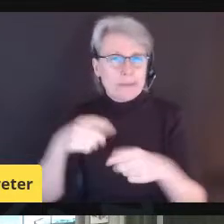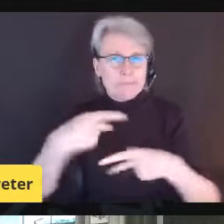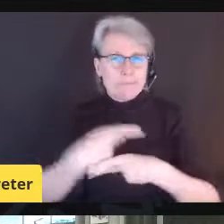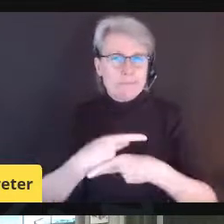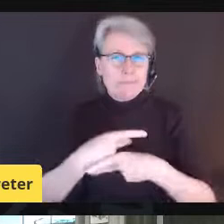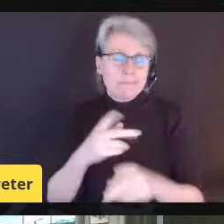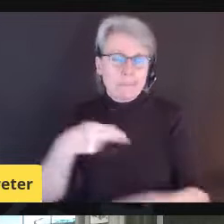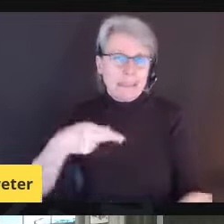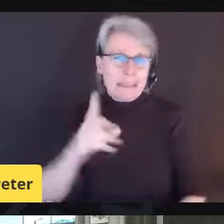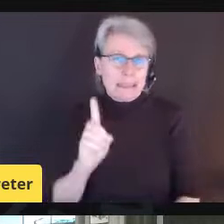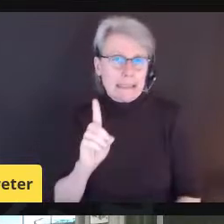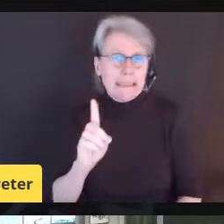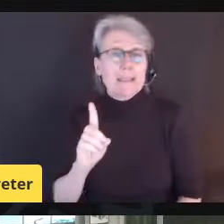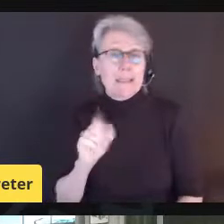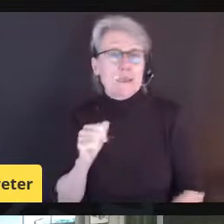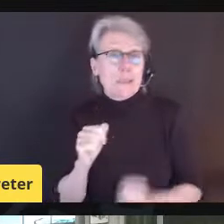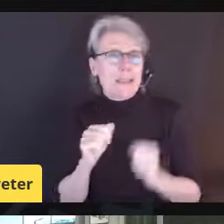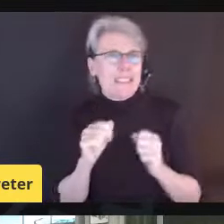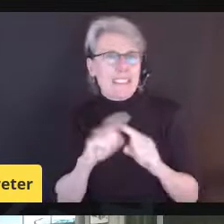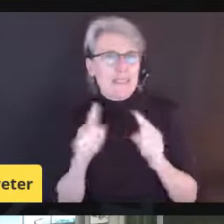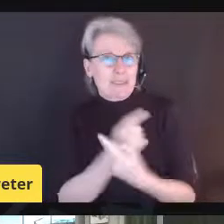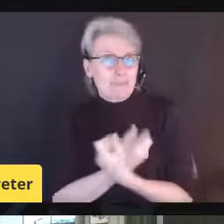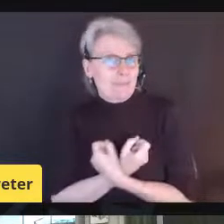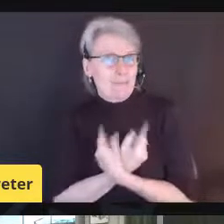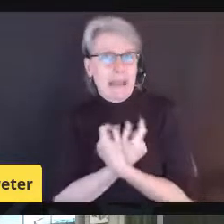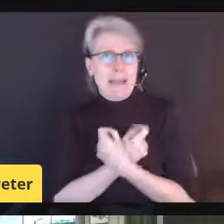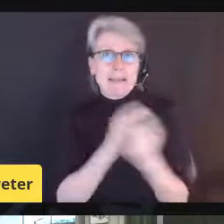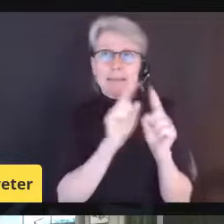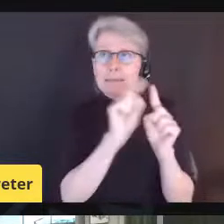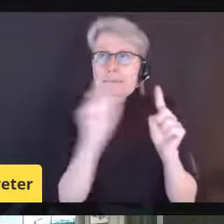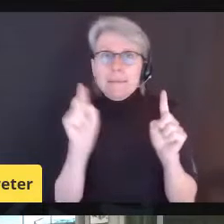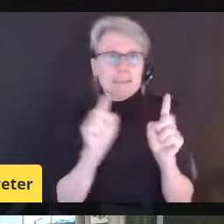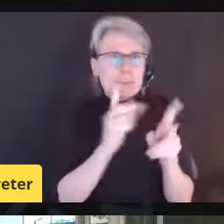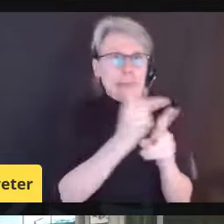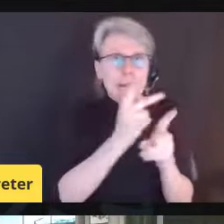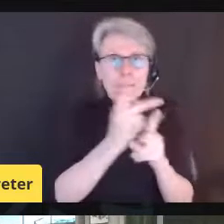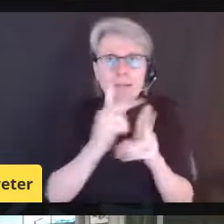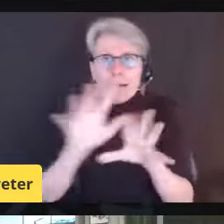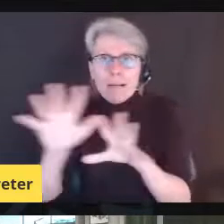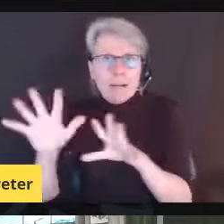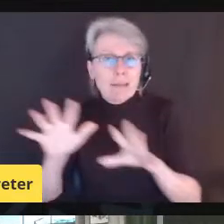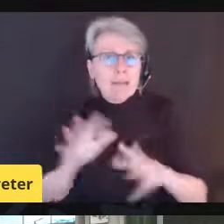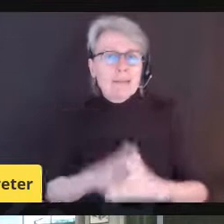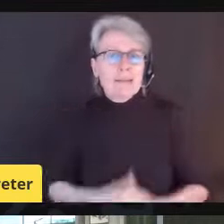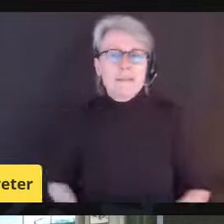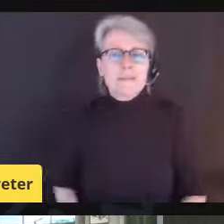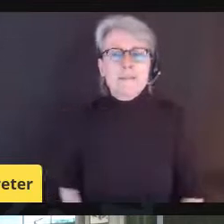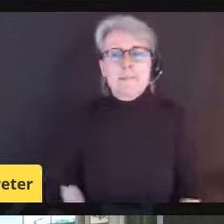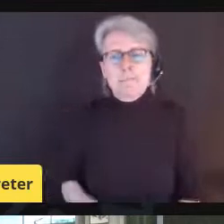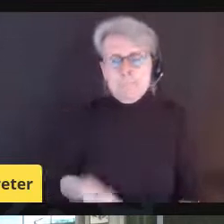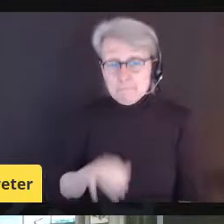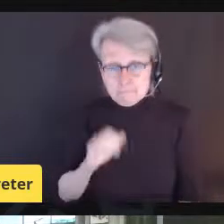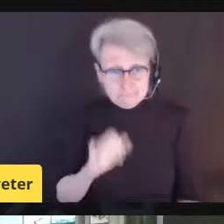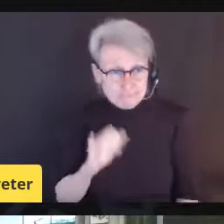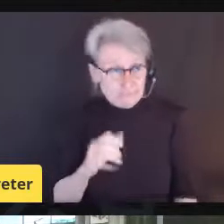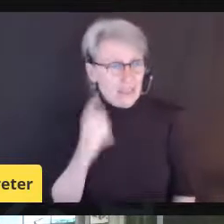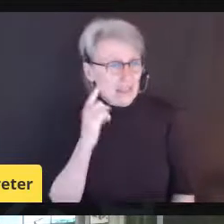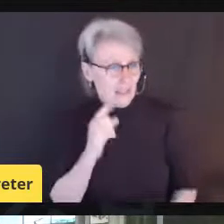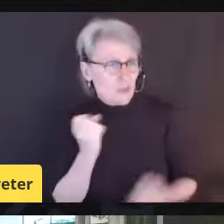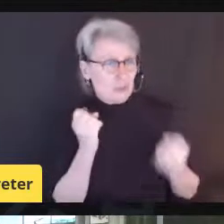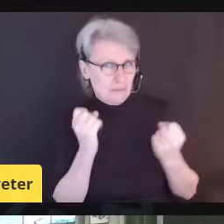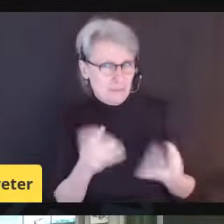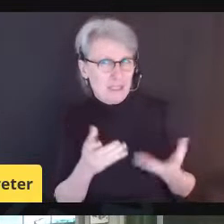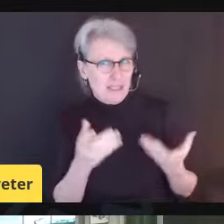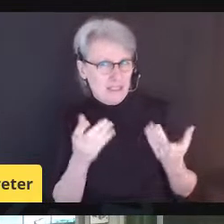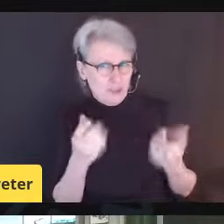just dealing with live animals and all the variables that come with it. Very fair. And I'm sure there are lots of things changing too